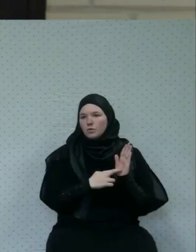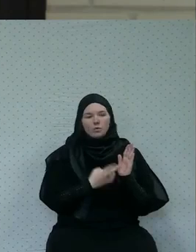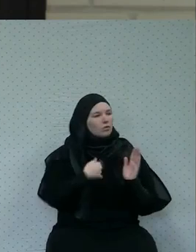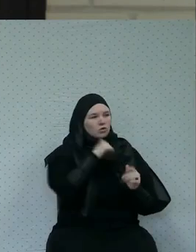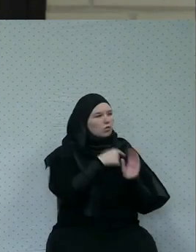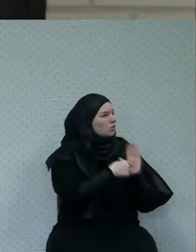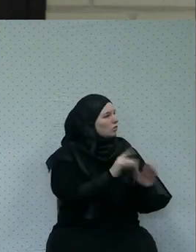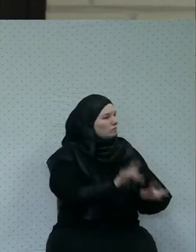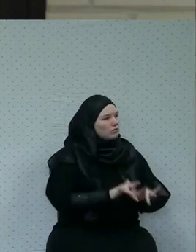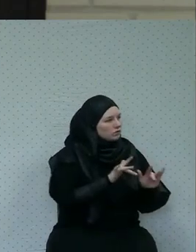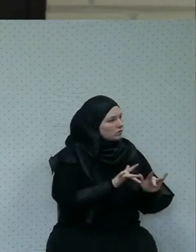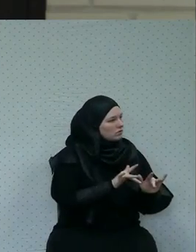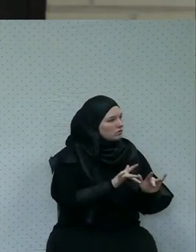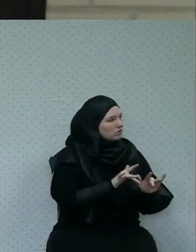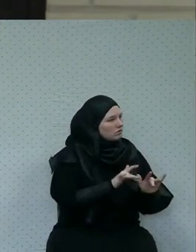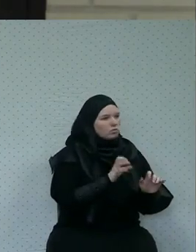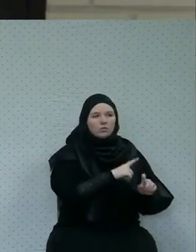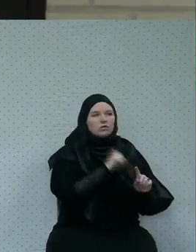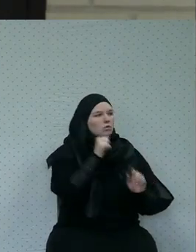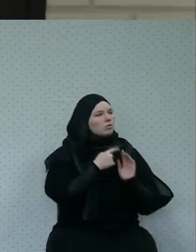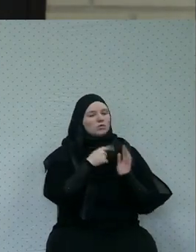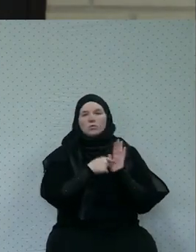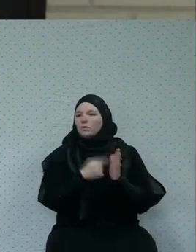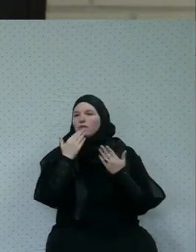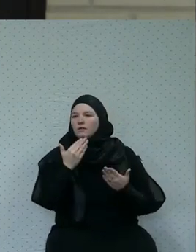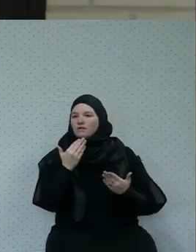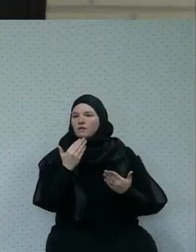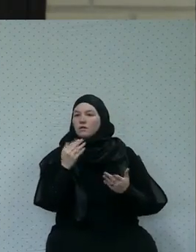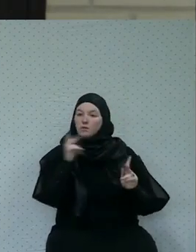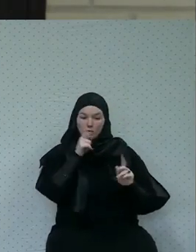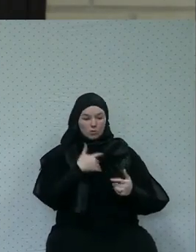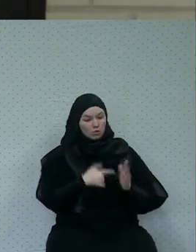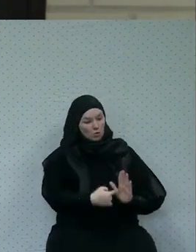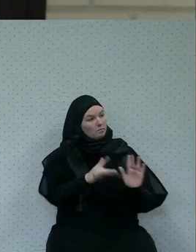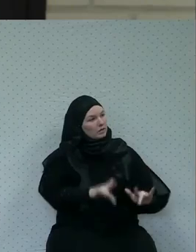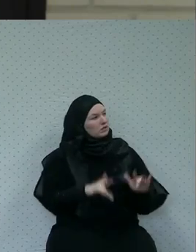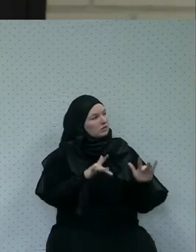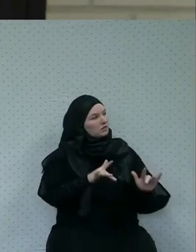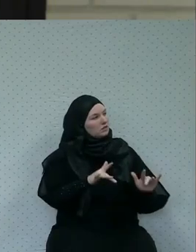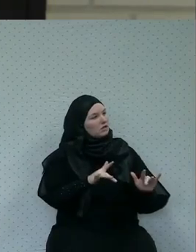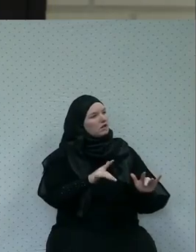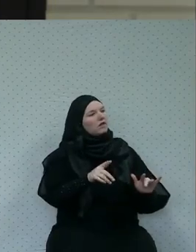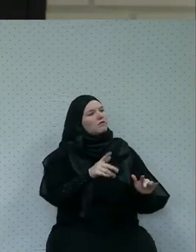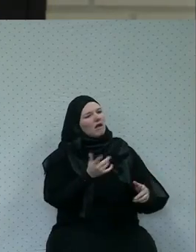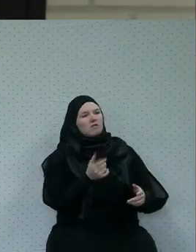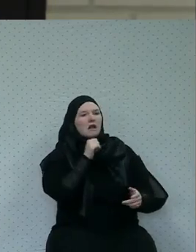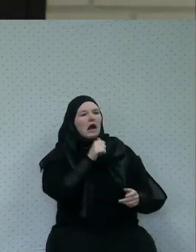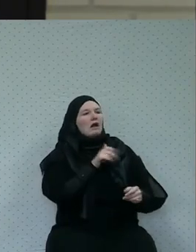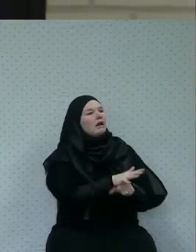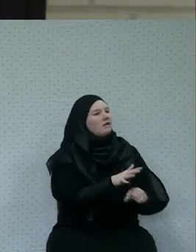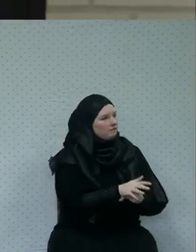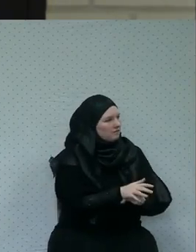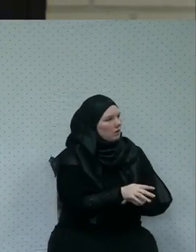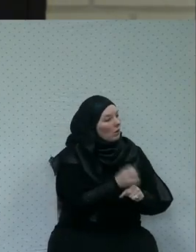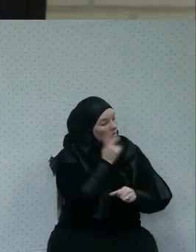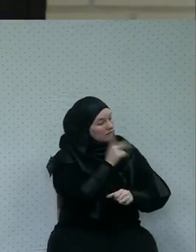rightly. We are not. We are not merciful. Or those of us who are merciful, they are not merciful enough or as